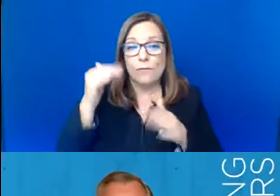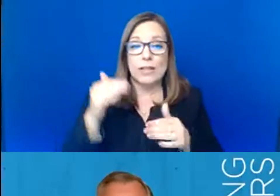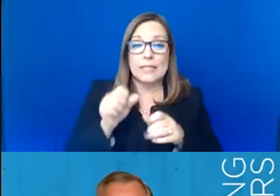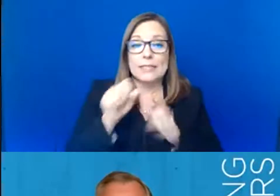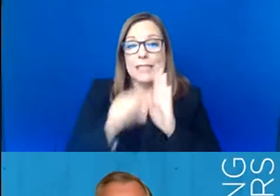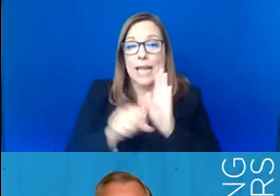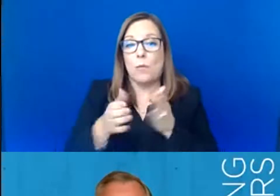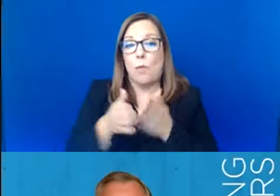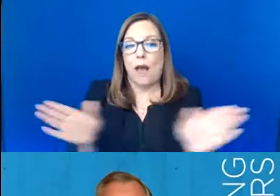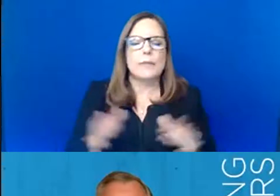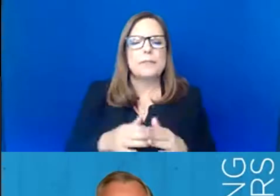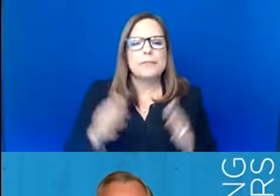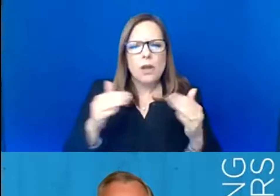shelters,